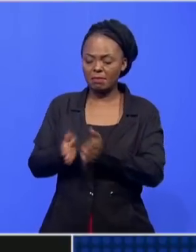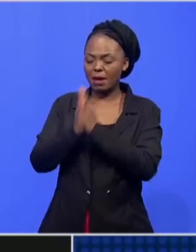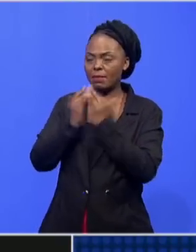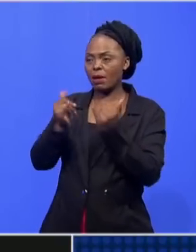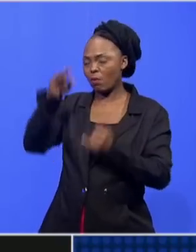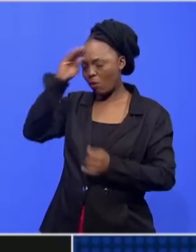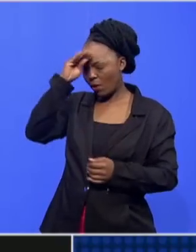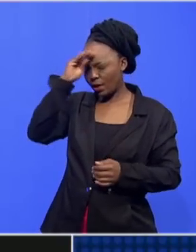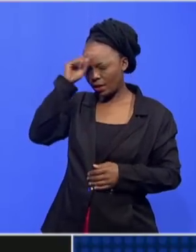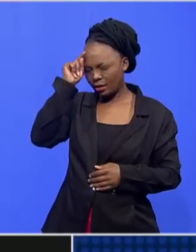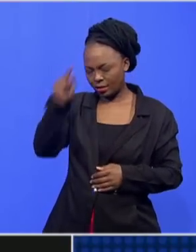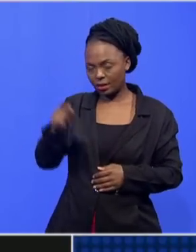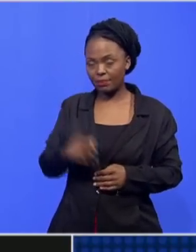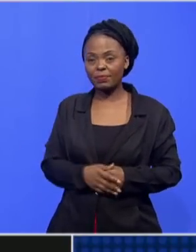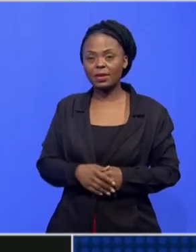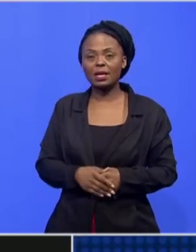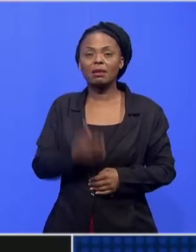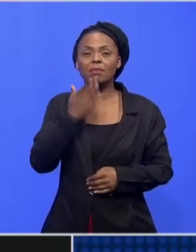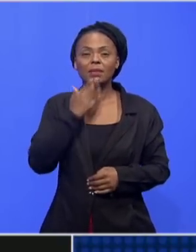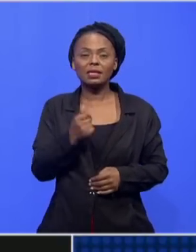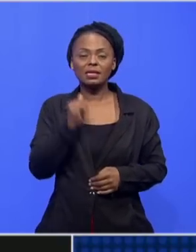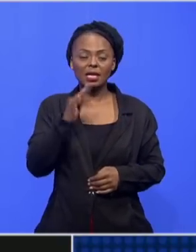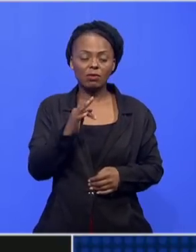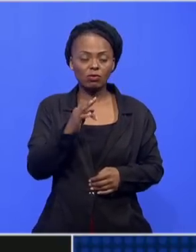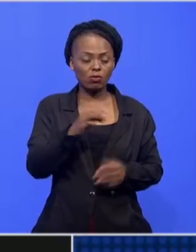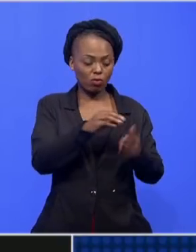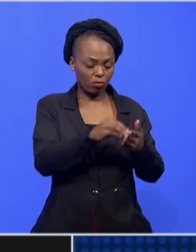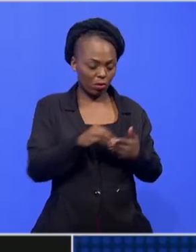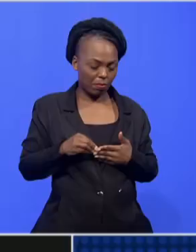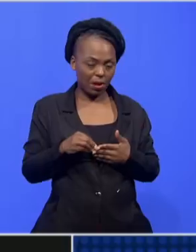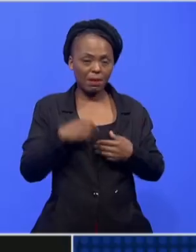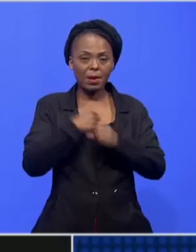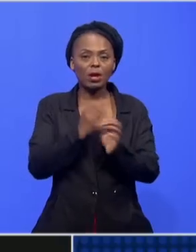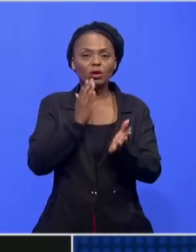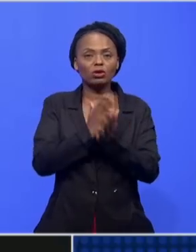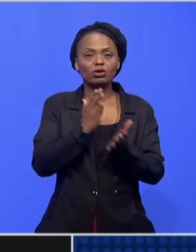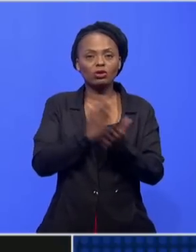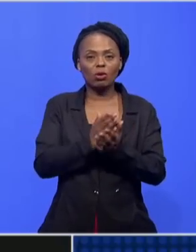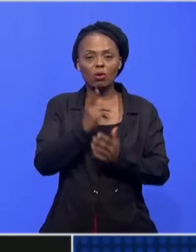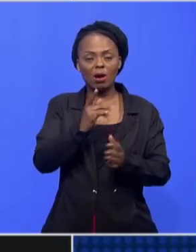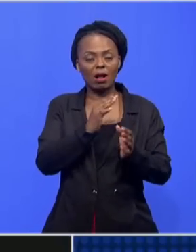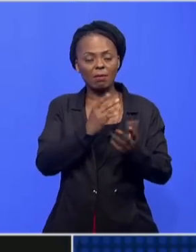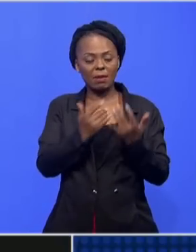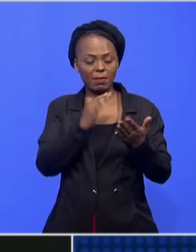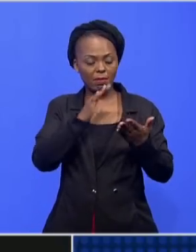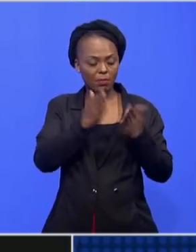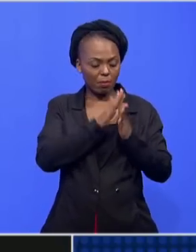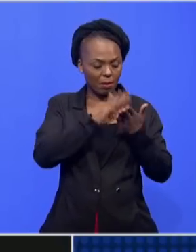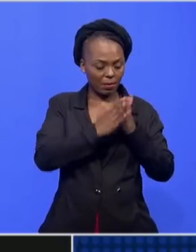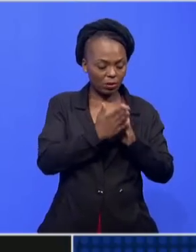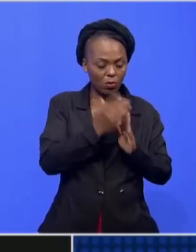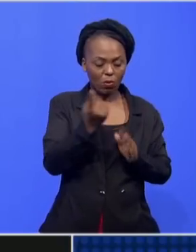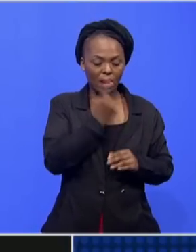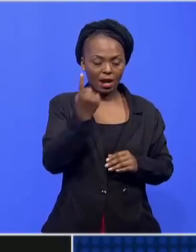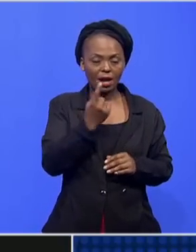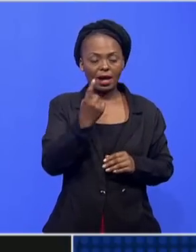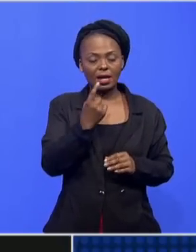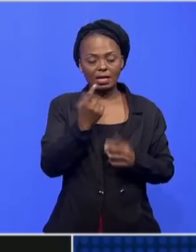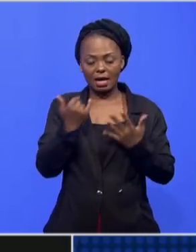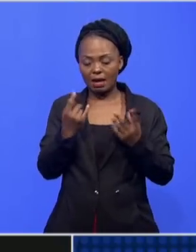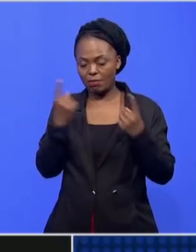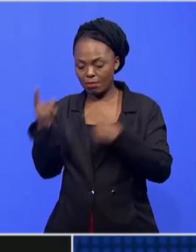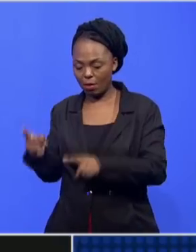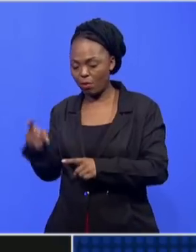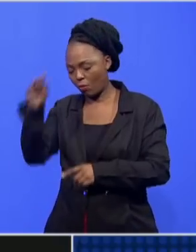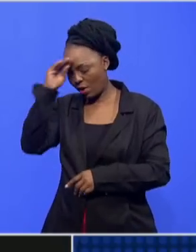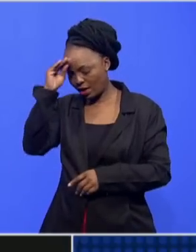work around the clock, number one, to ensure that the residents of this area are protected from these